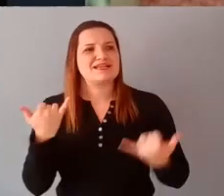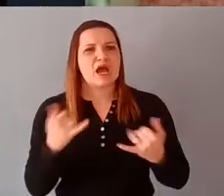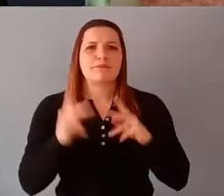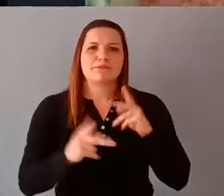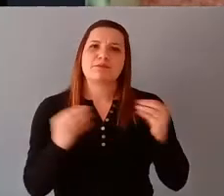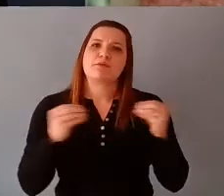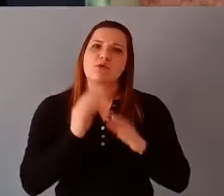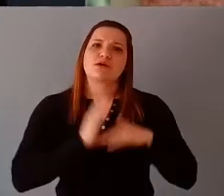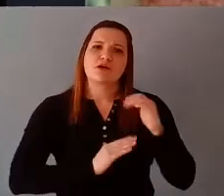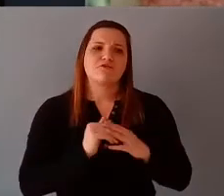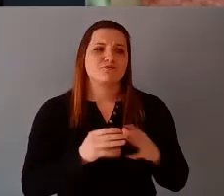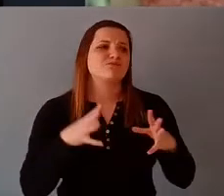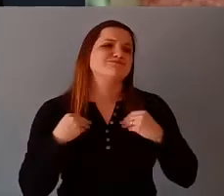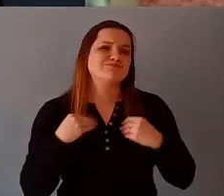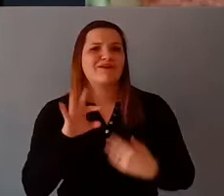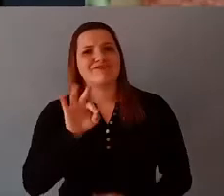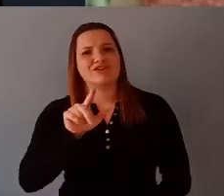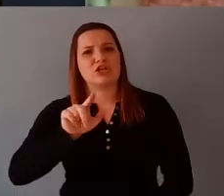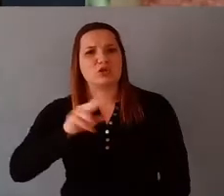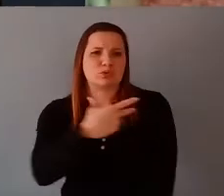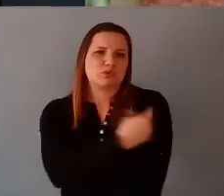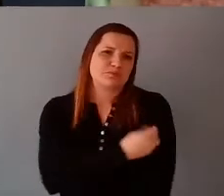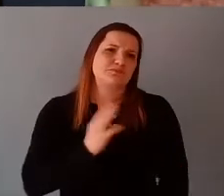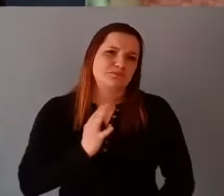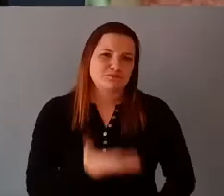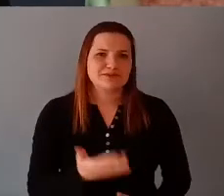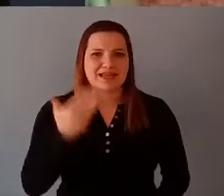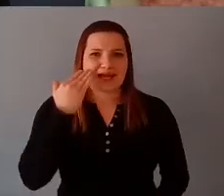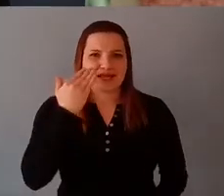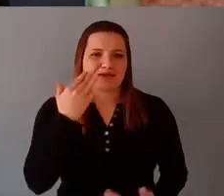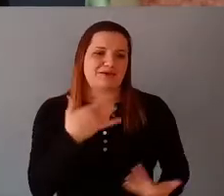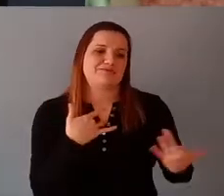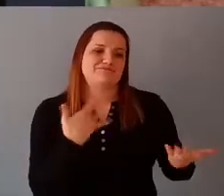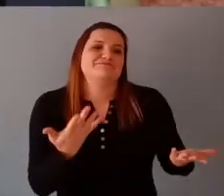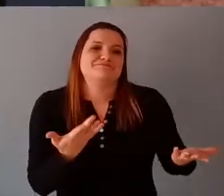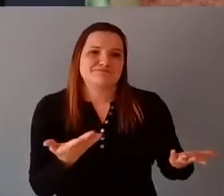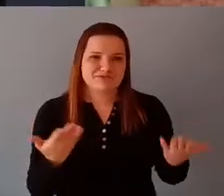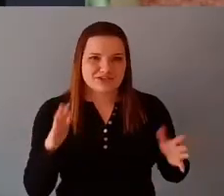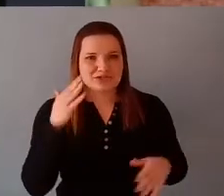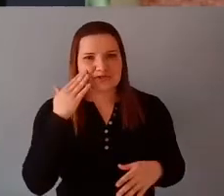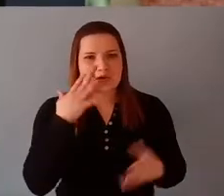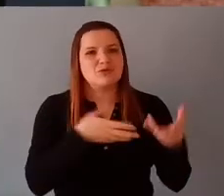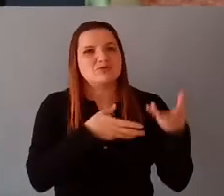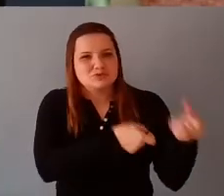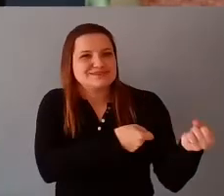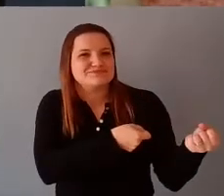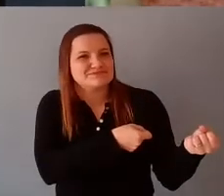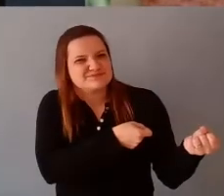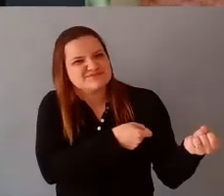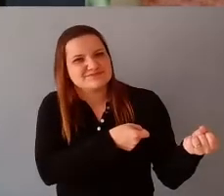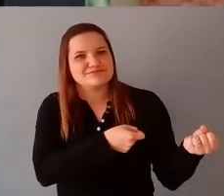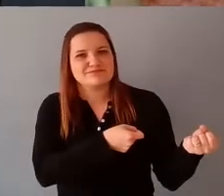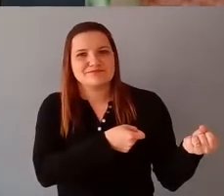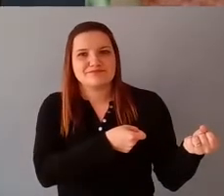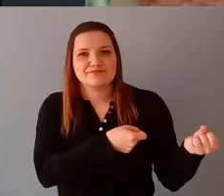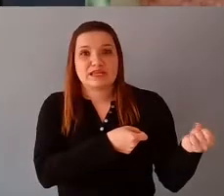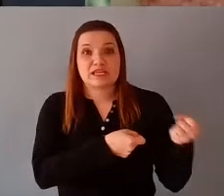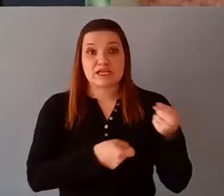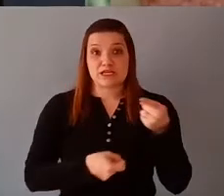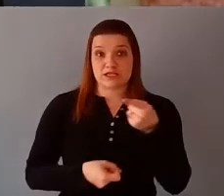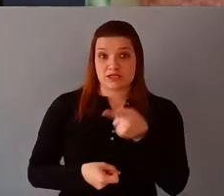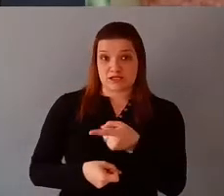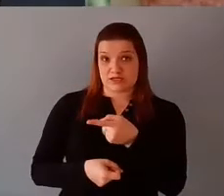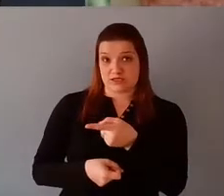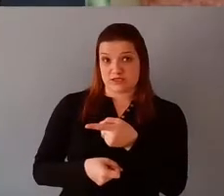that vaccine because they know what it is. They have more trust in it. While this